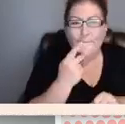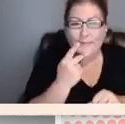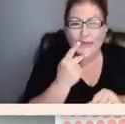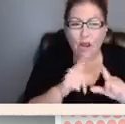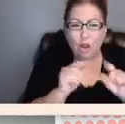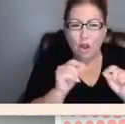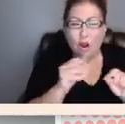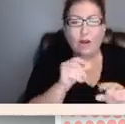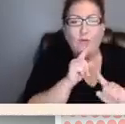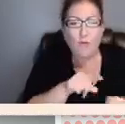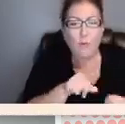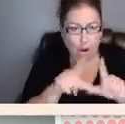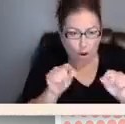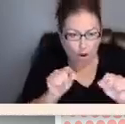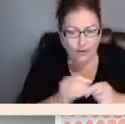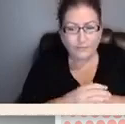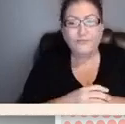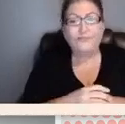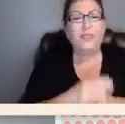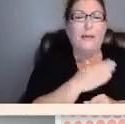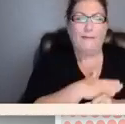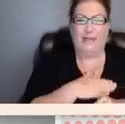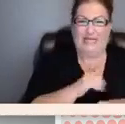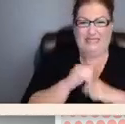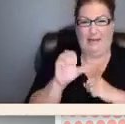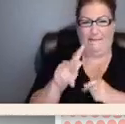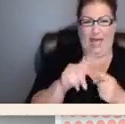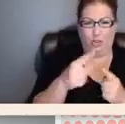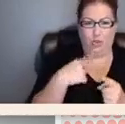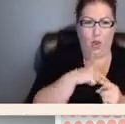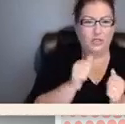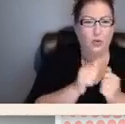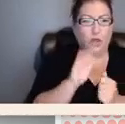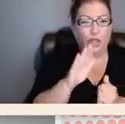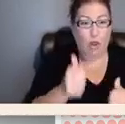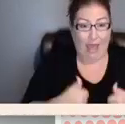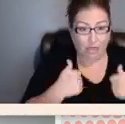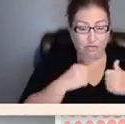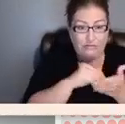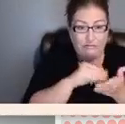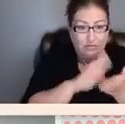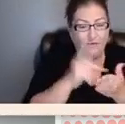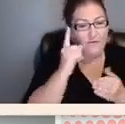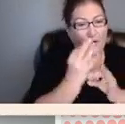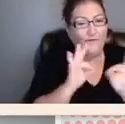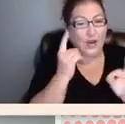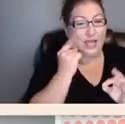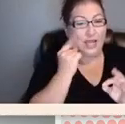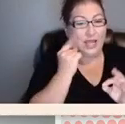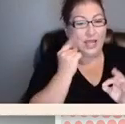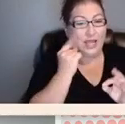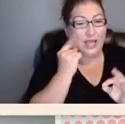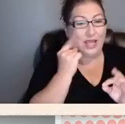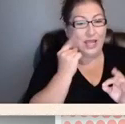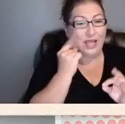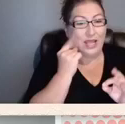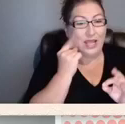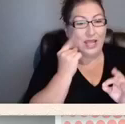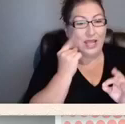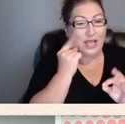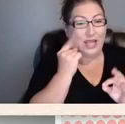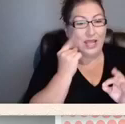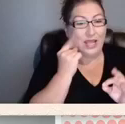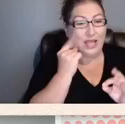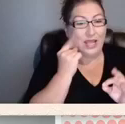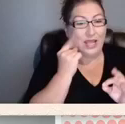card. Send those back to us with your return address for a free gift while supplies last. So please do take advantage of that opportunity to let us